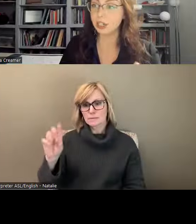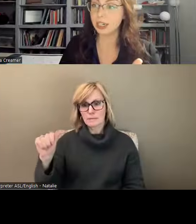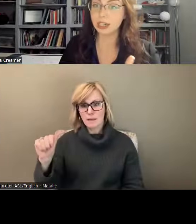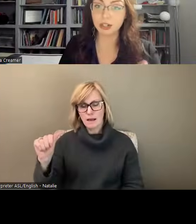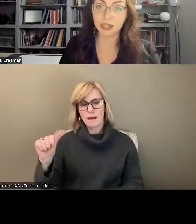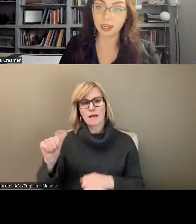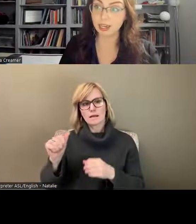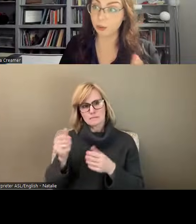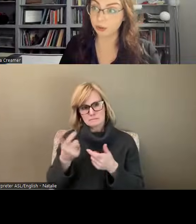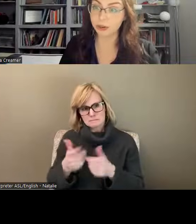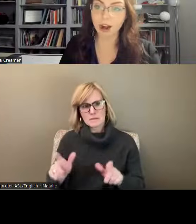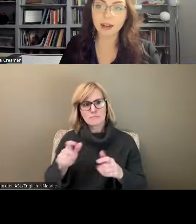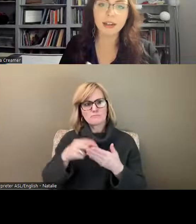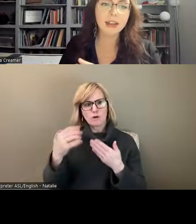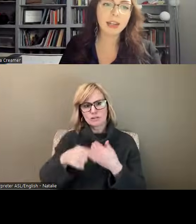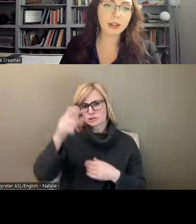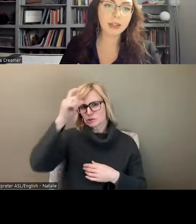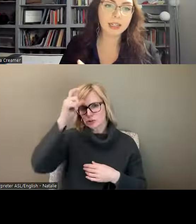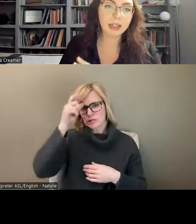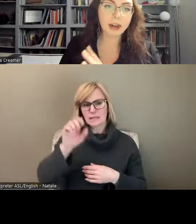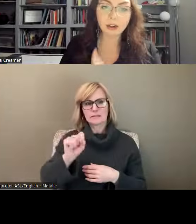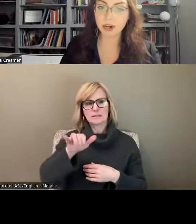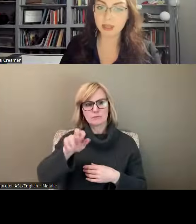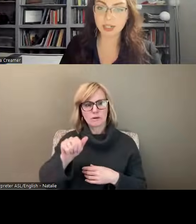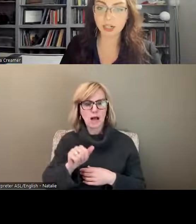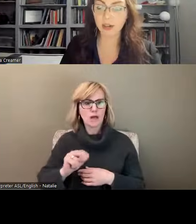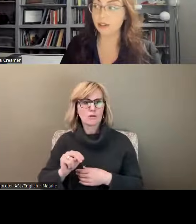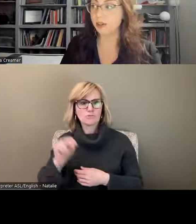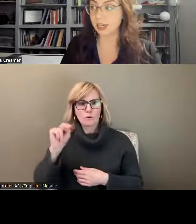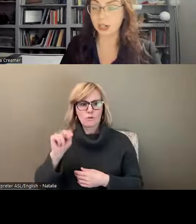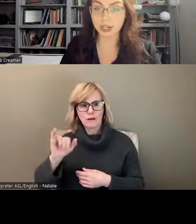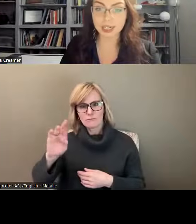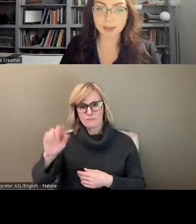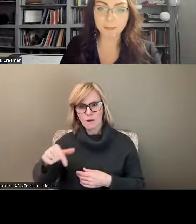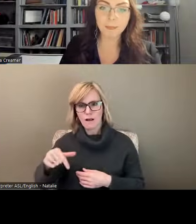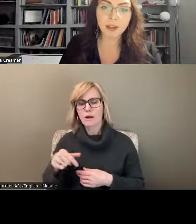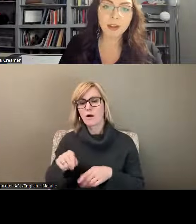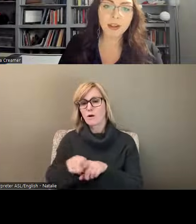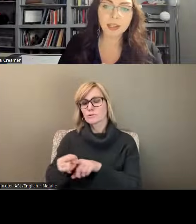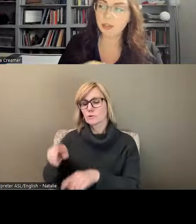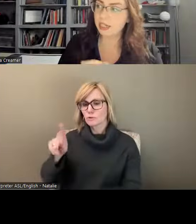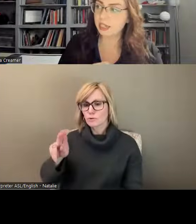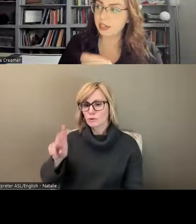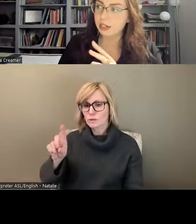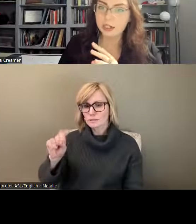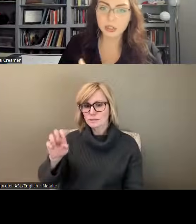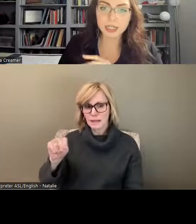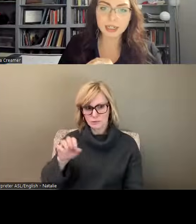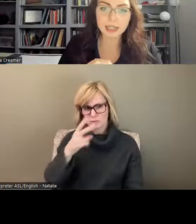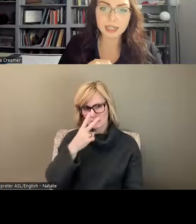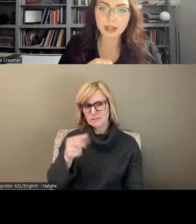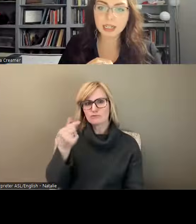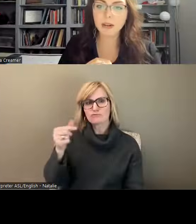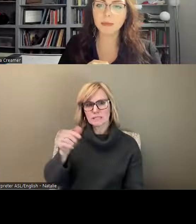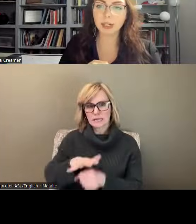projects in Syria, Turkey, and northern Iraq, including the autonomous region of Iraqi Kurdistan that you can see here in